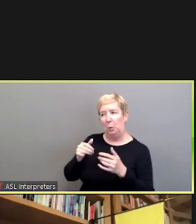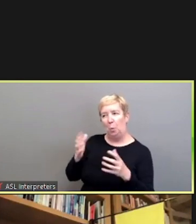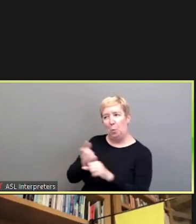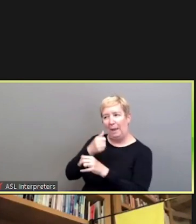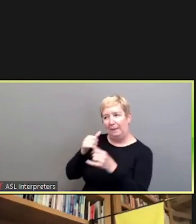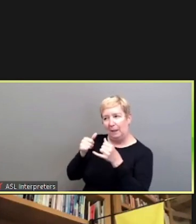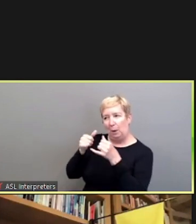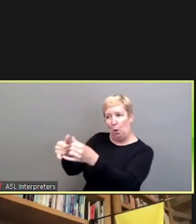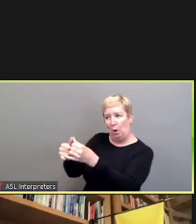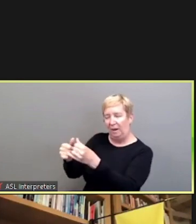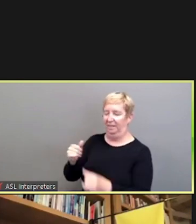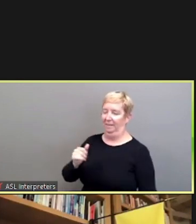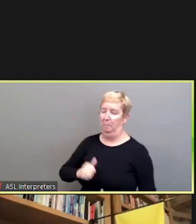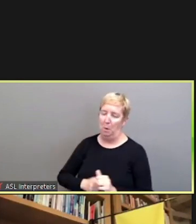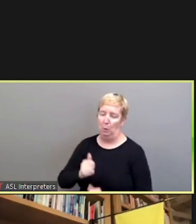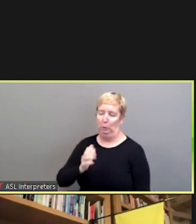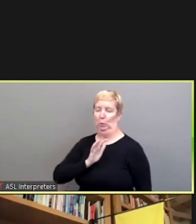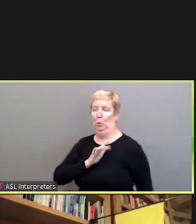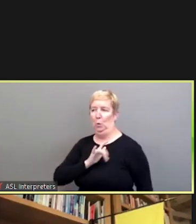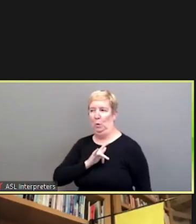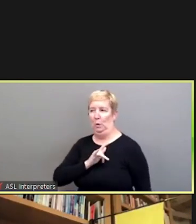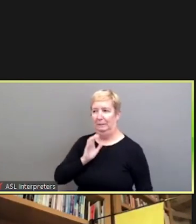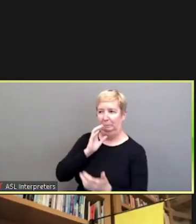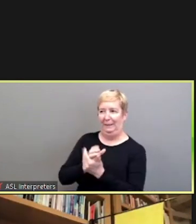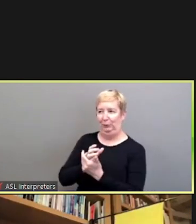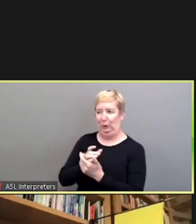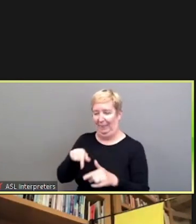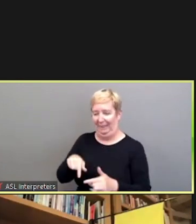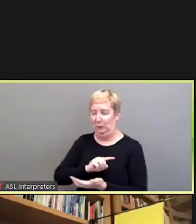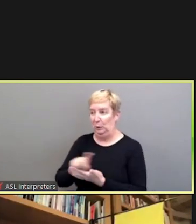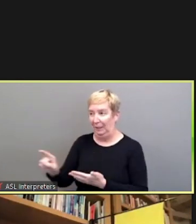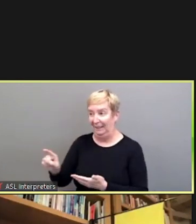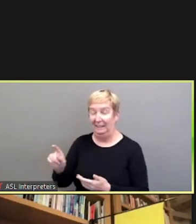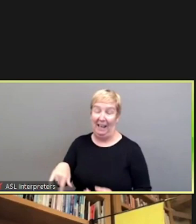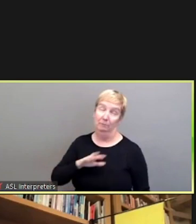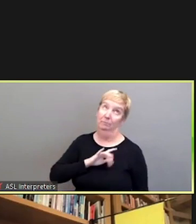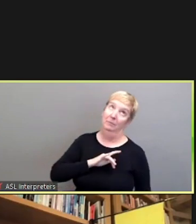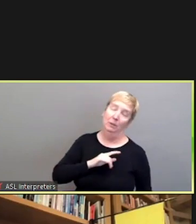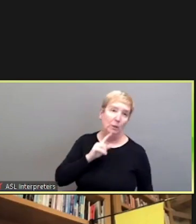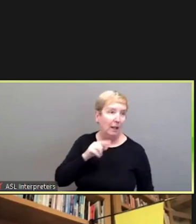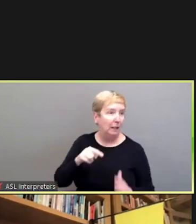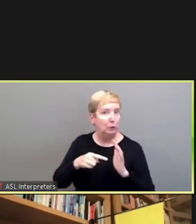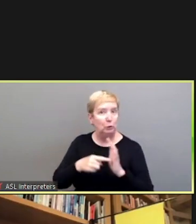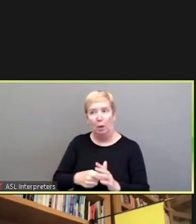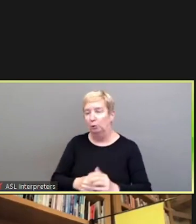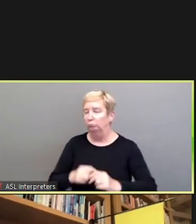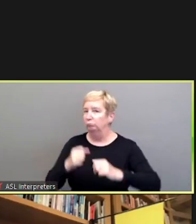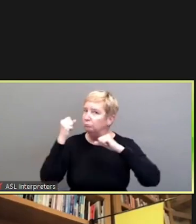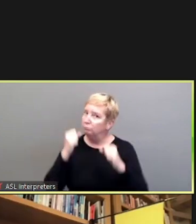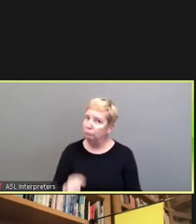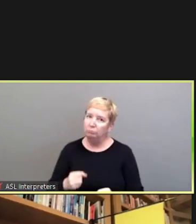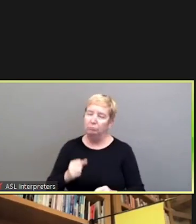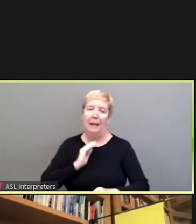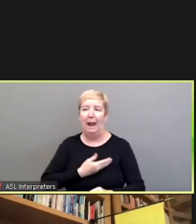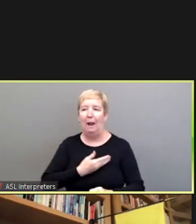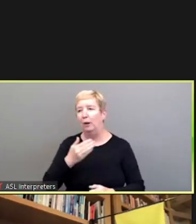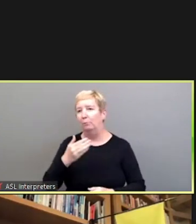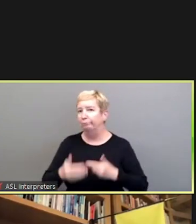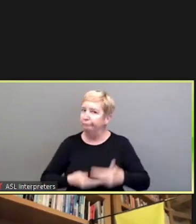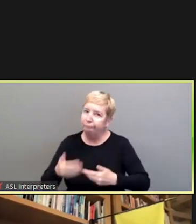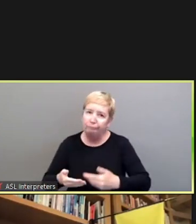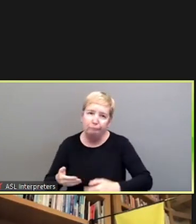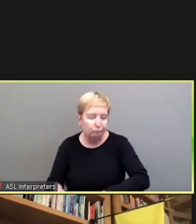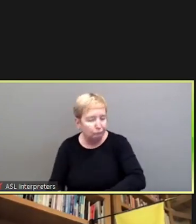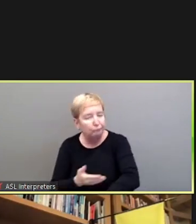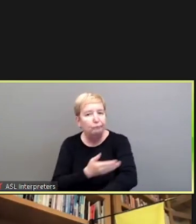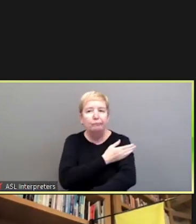last slide. I think it really demonstrates the progress we've made in the state with respect to vaccination and how that's